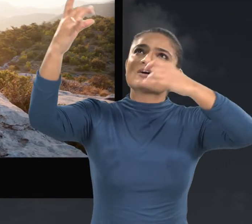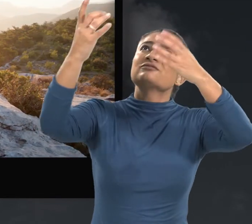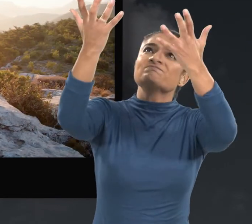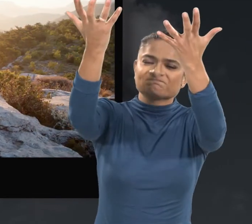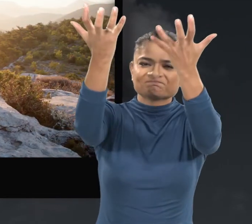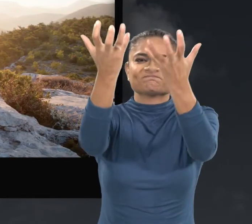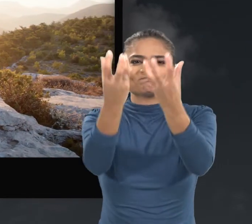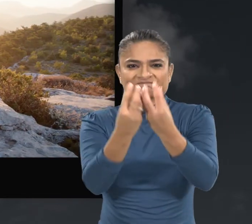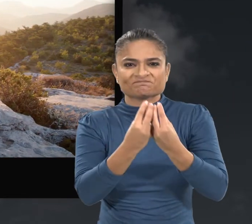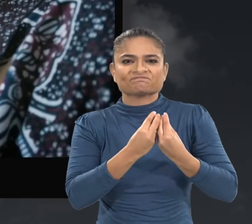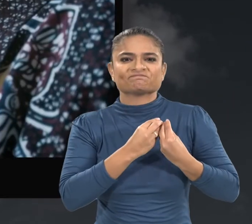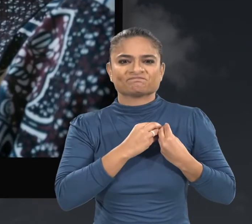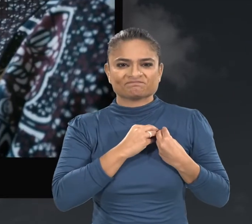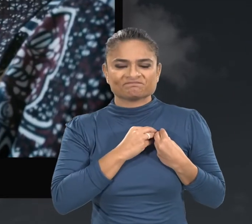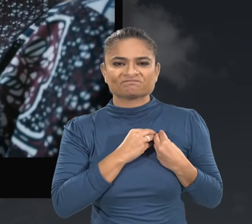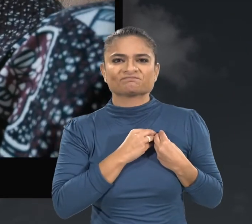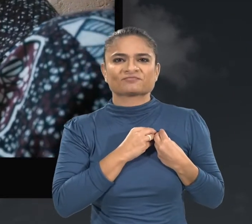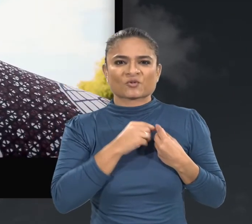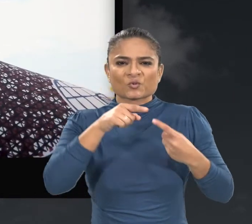utavisa pelaka,